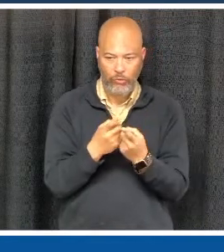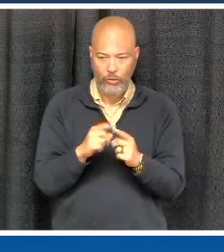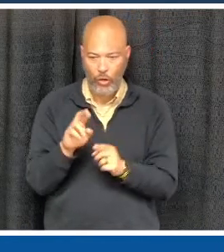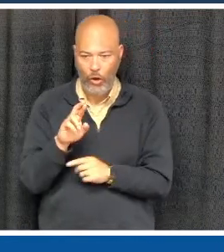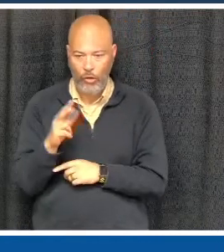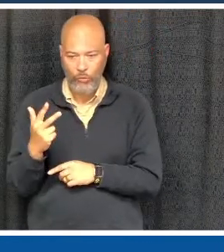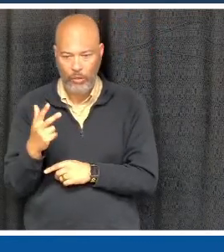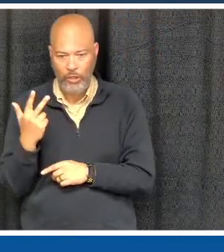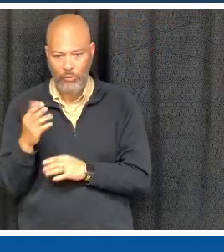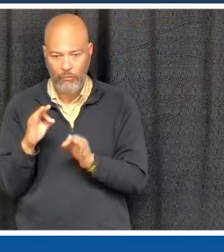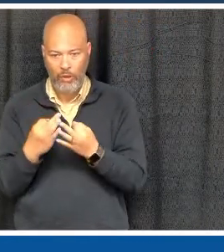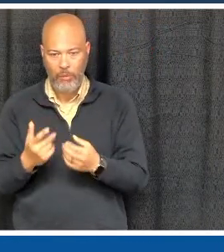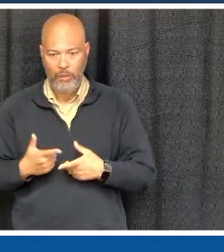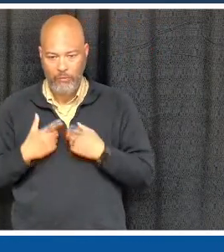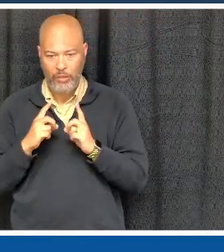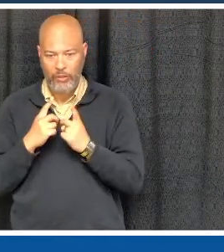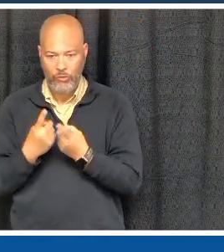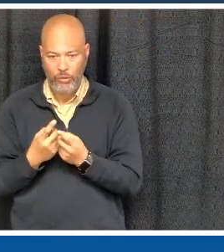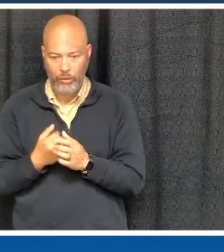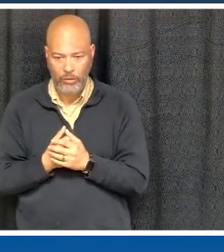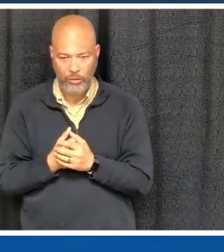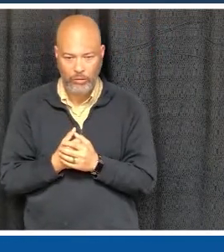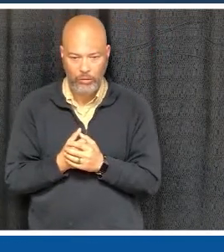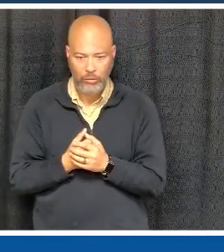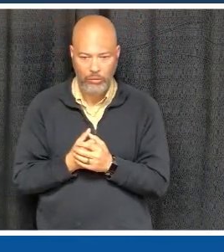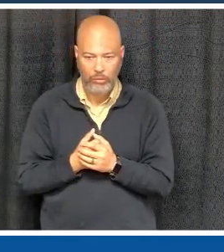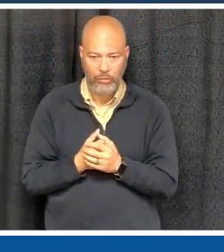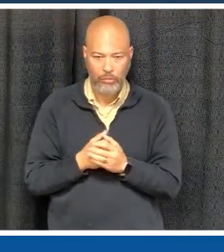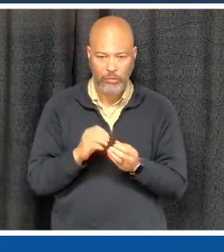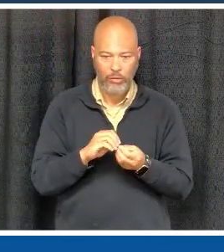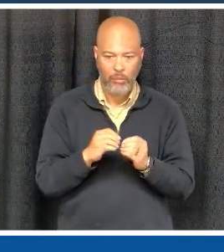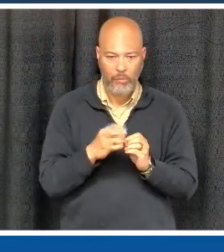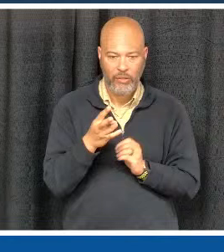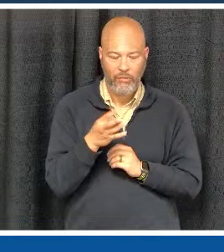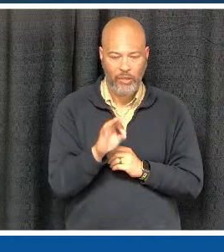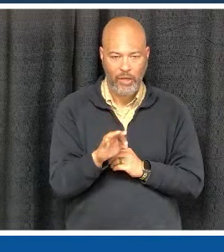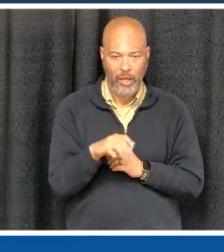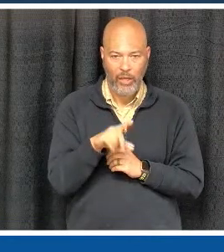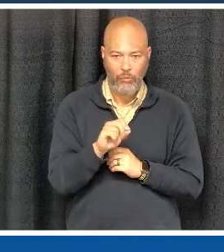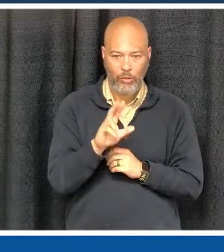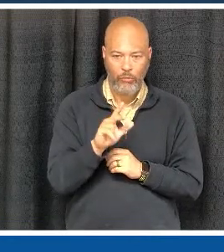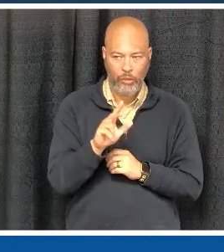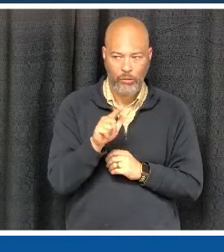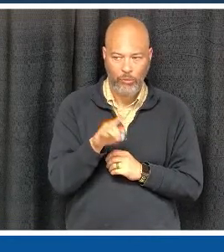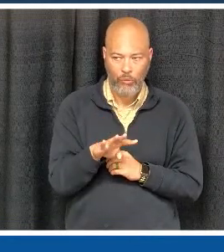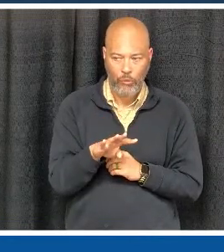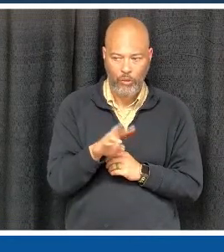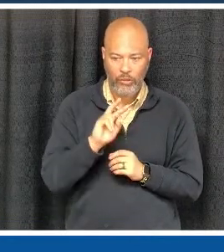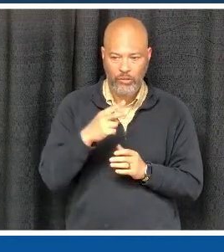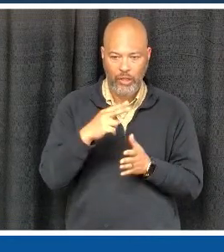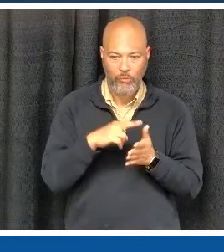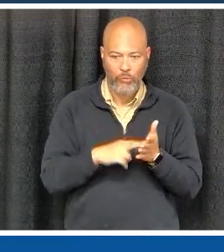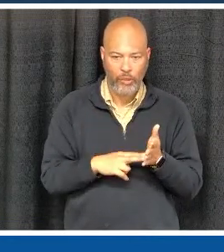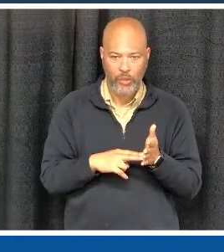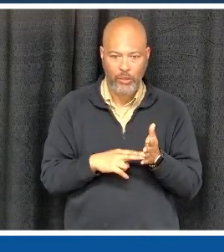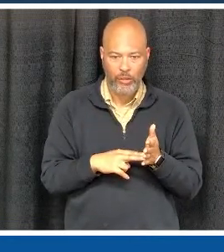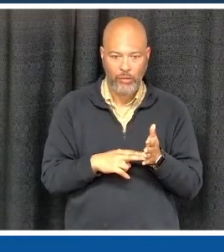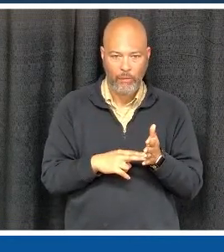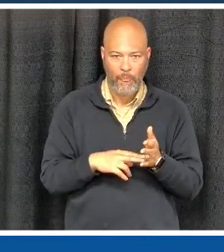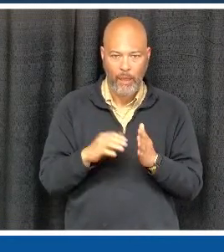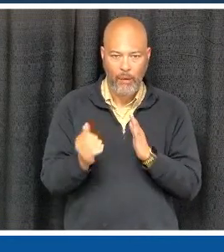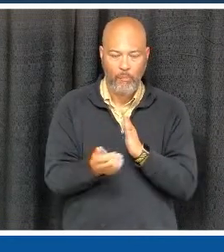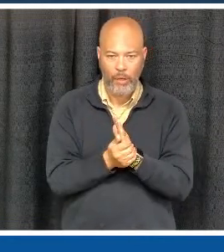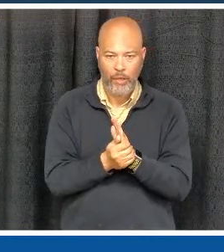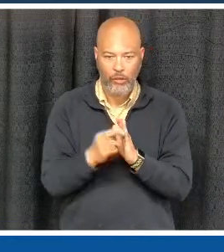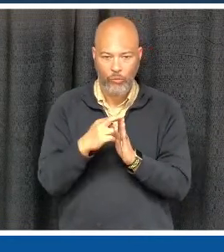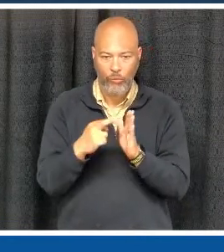R3 Three Family Residential District. Ordinance 79, 2023-24, second reading, amending the